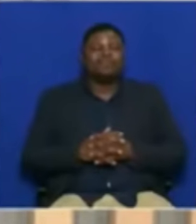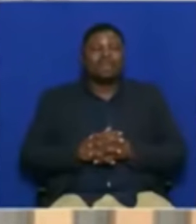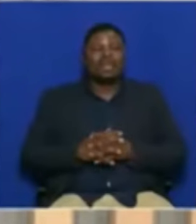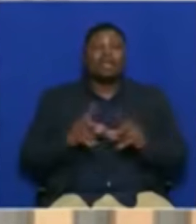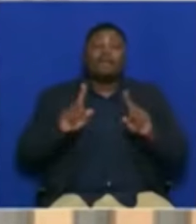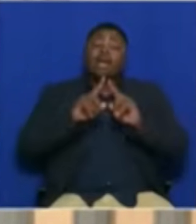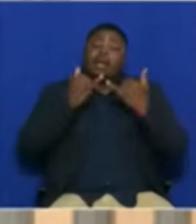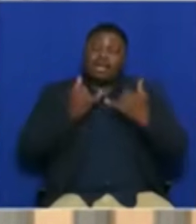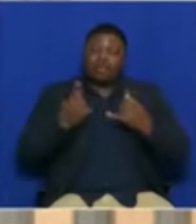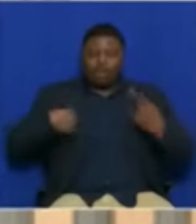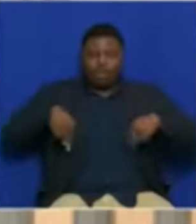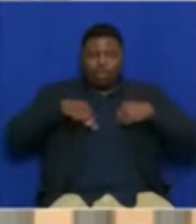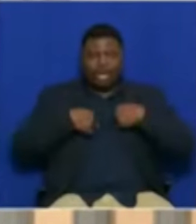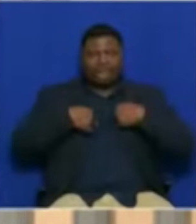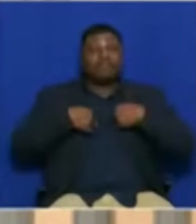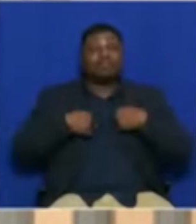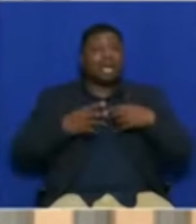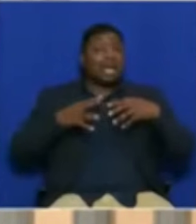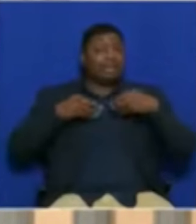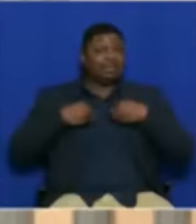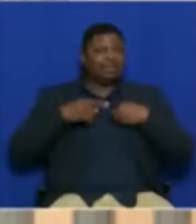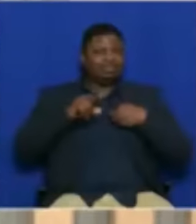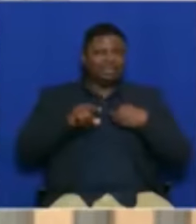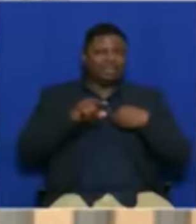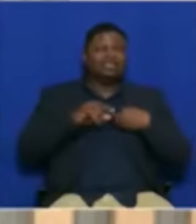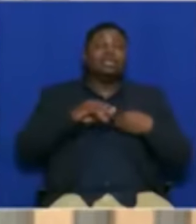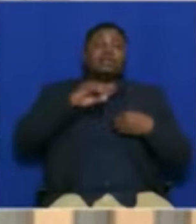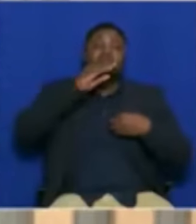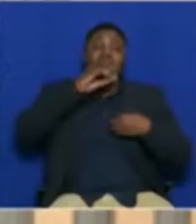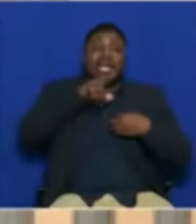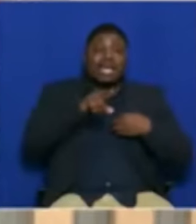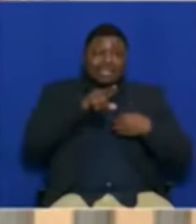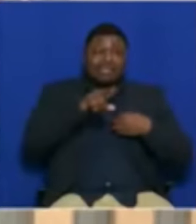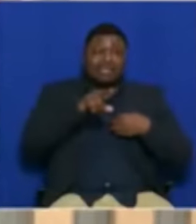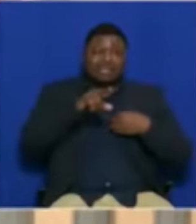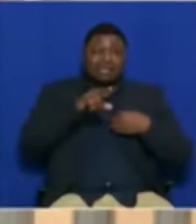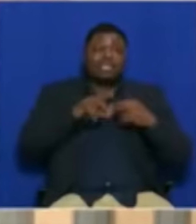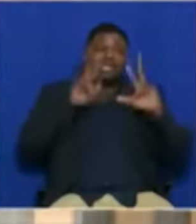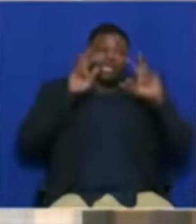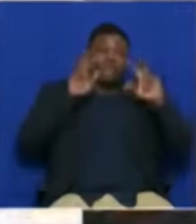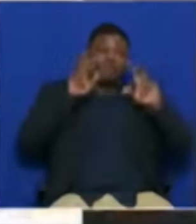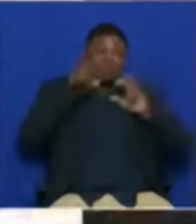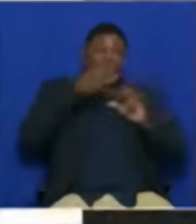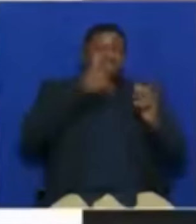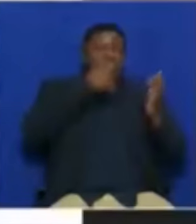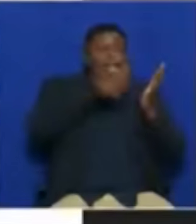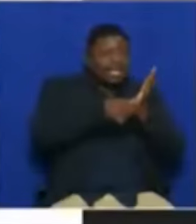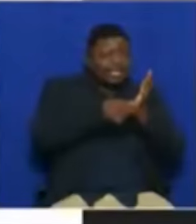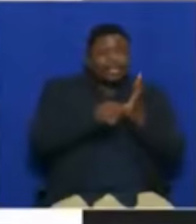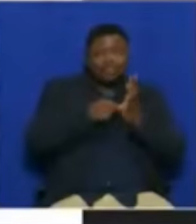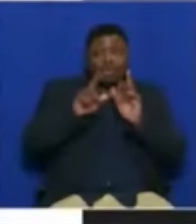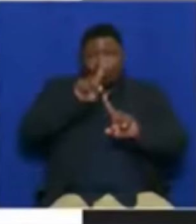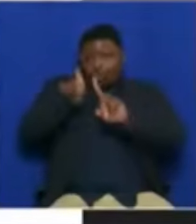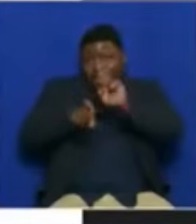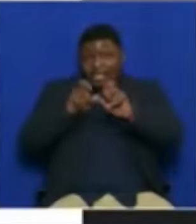paid to the inquiry regarding the letter. We are done now. He's given you a statement. Yes. All right?